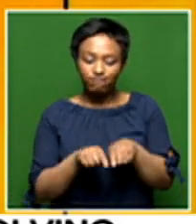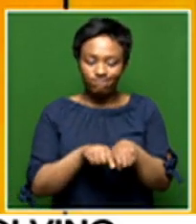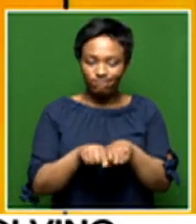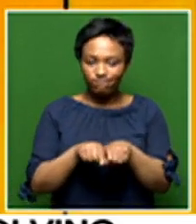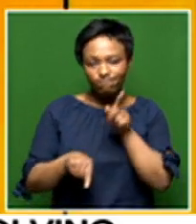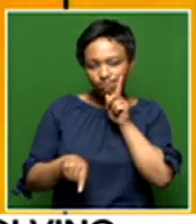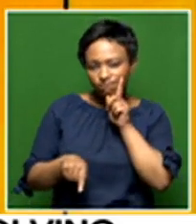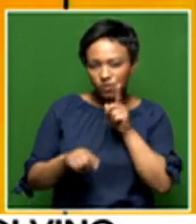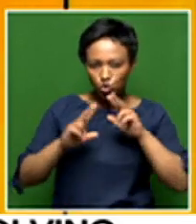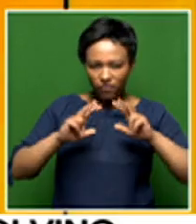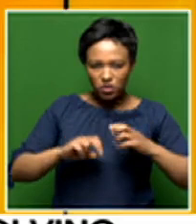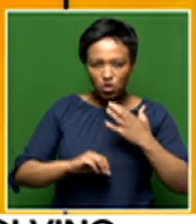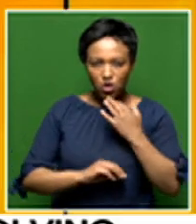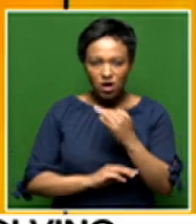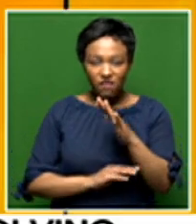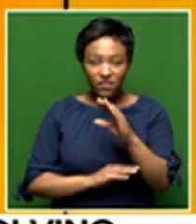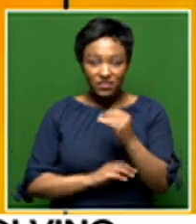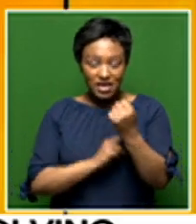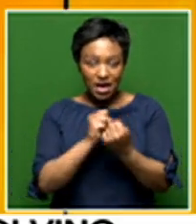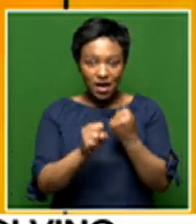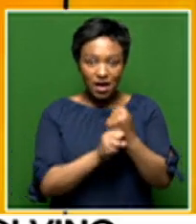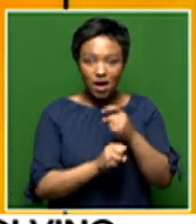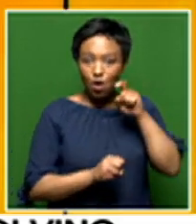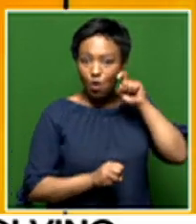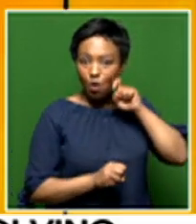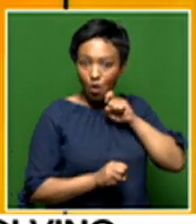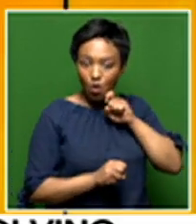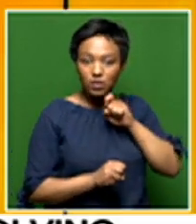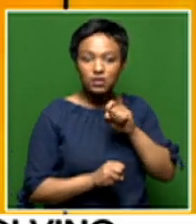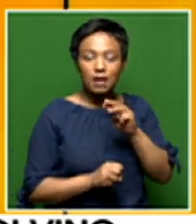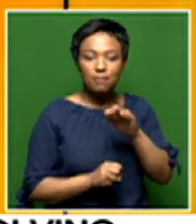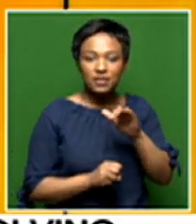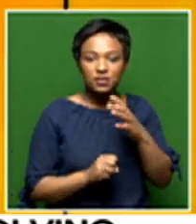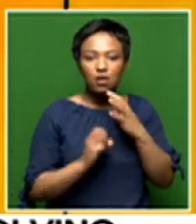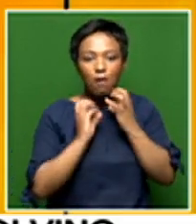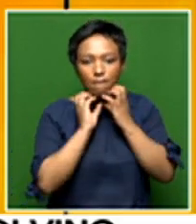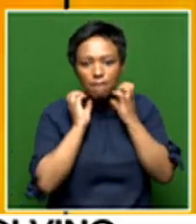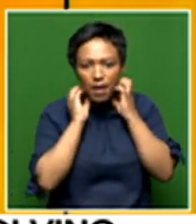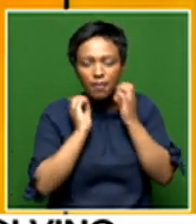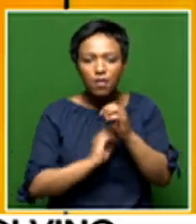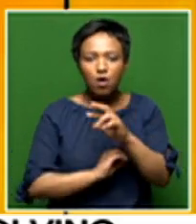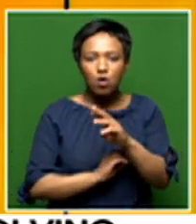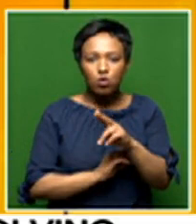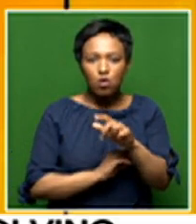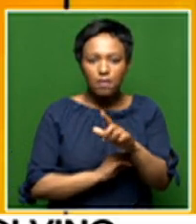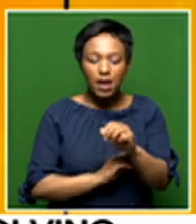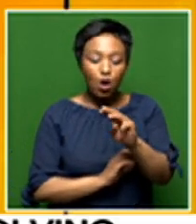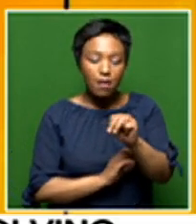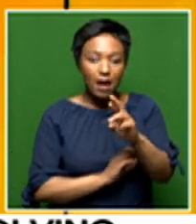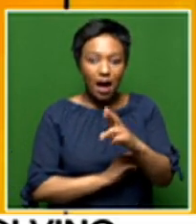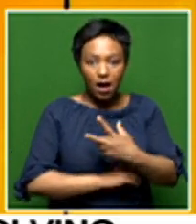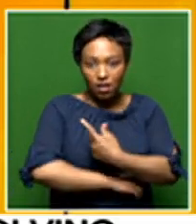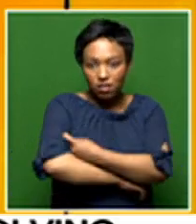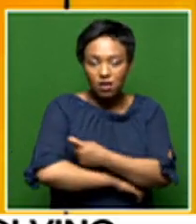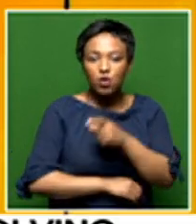investigating whether a 50-year-old mumps, measles and rubella, or known as MMR vaccine, which is normally used